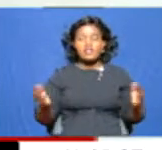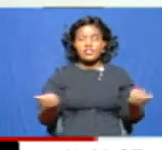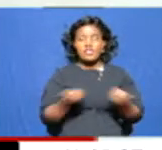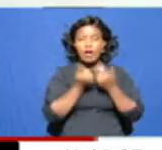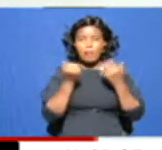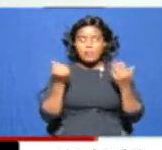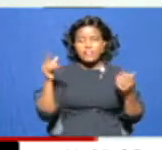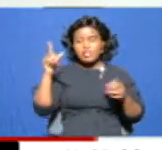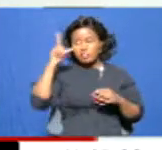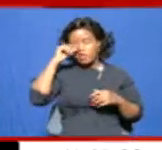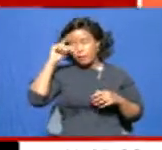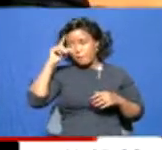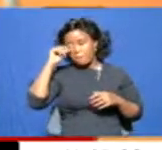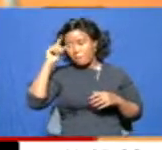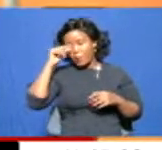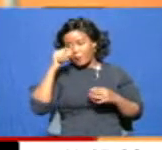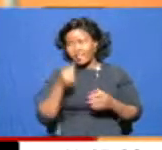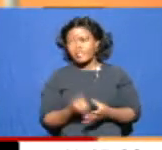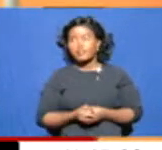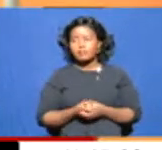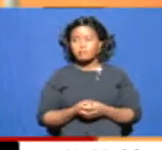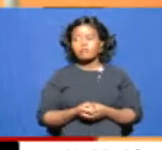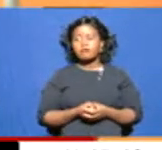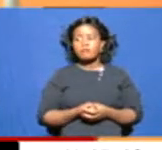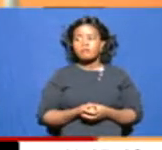you in studio.